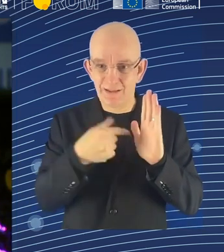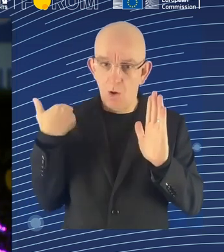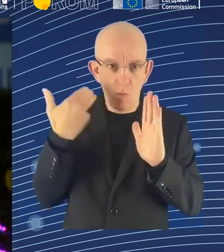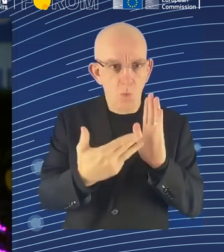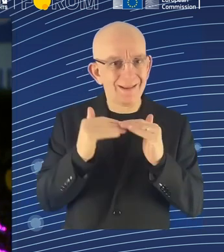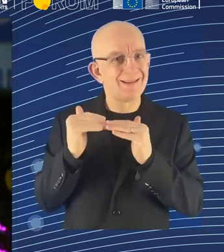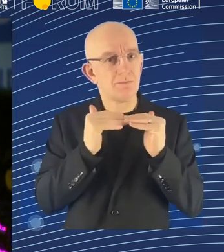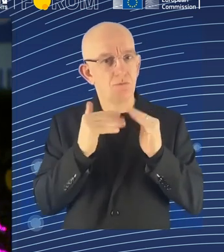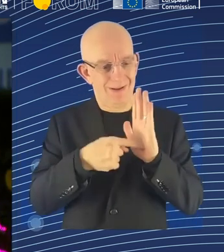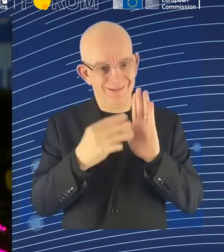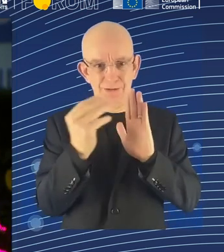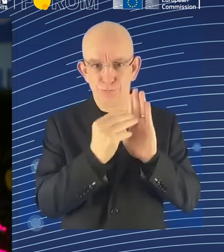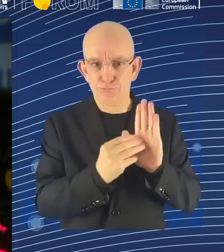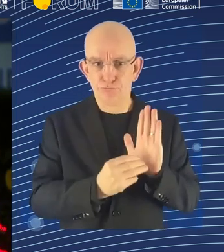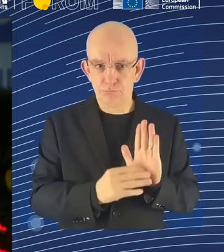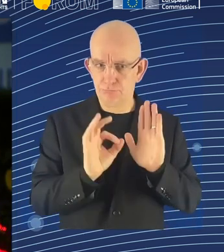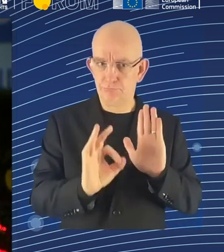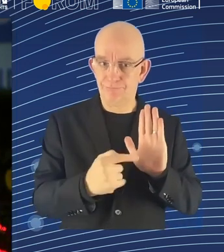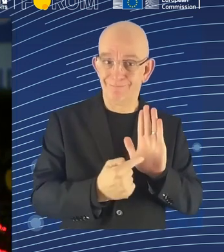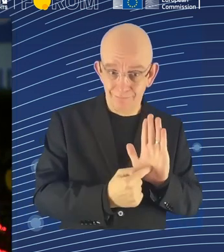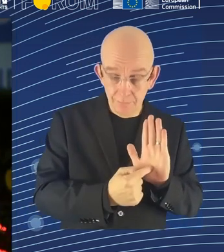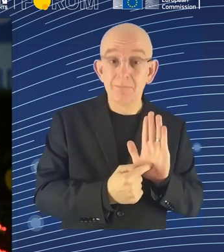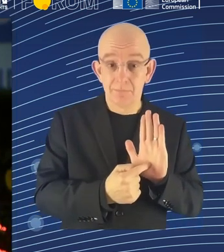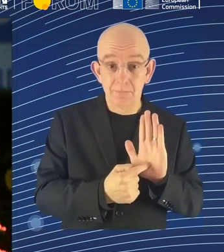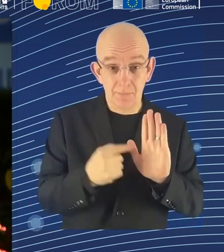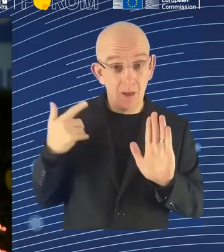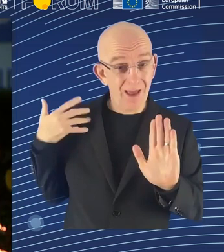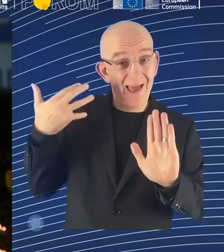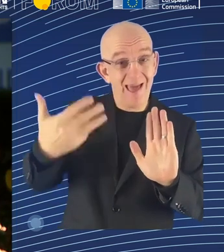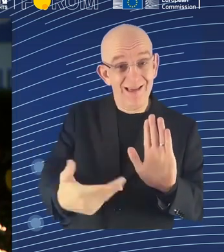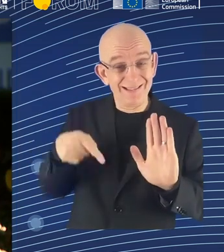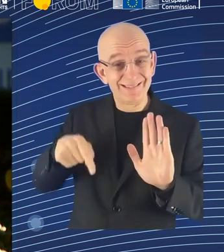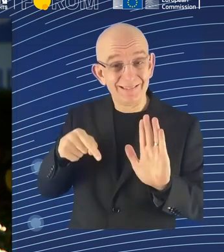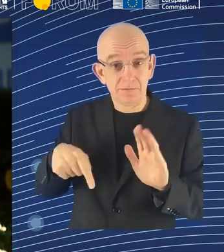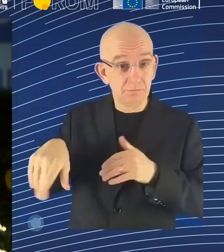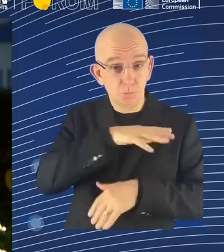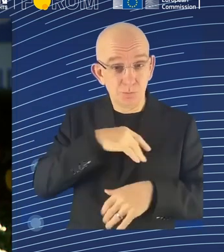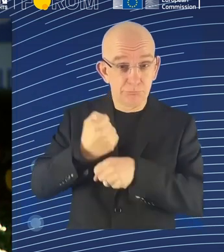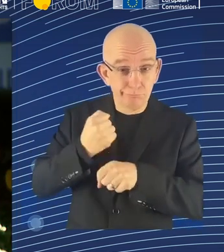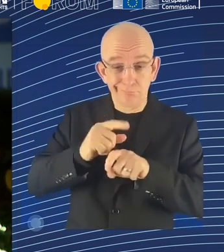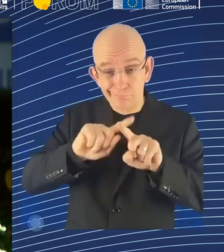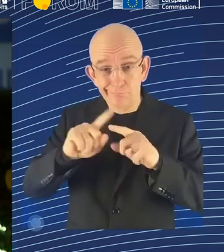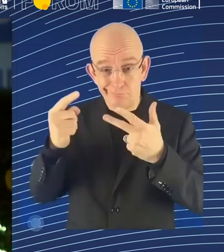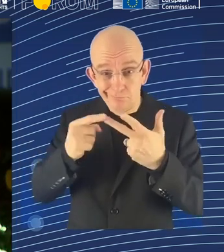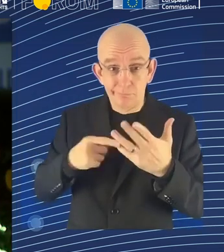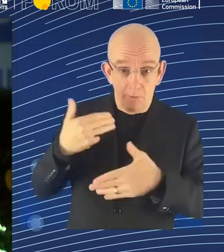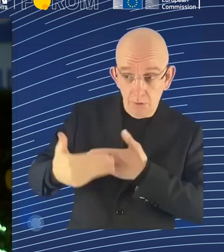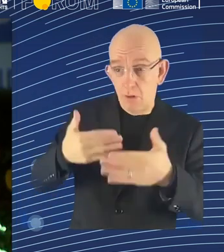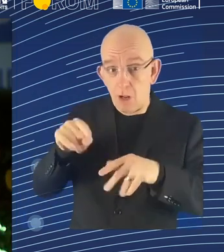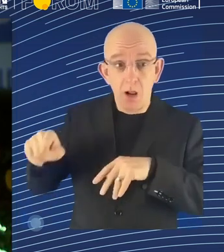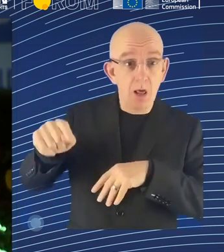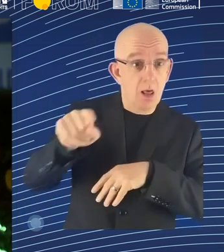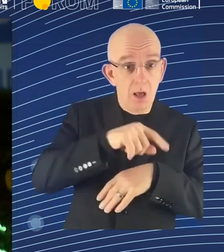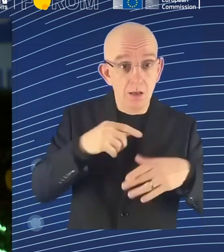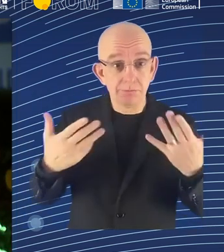relations, must endure. It is a non-negotiable asset. And we need to see how, in relation to this foundation of